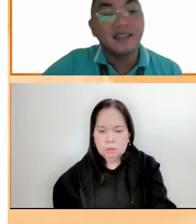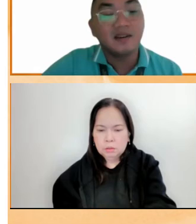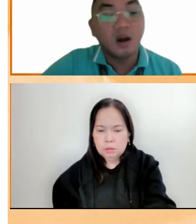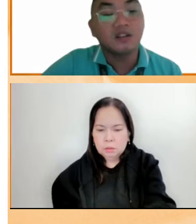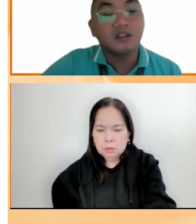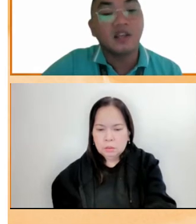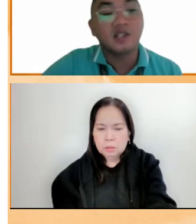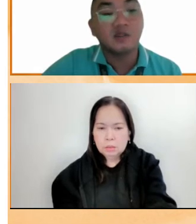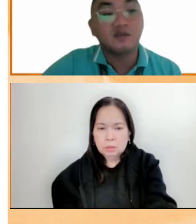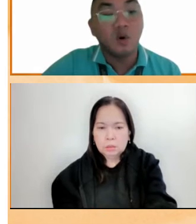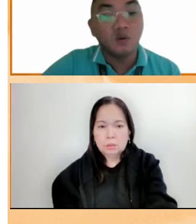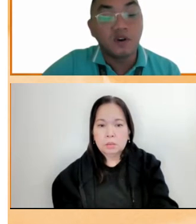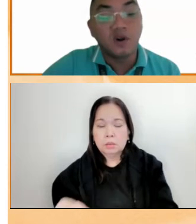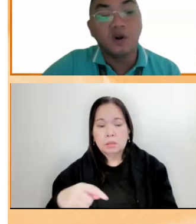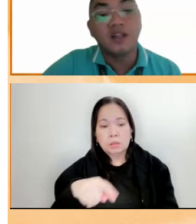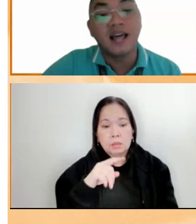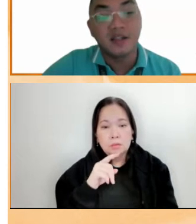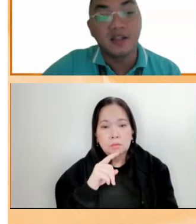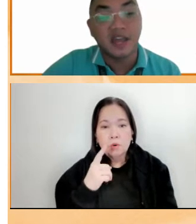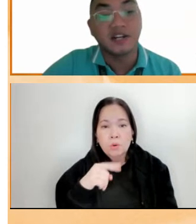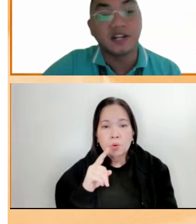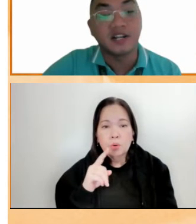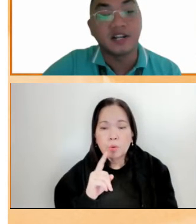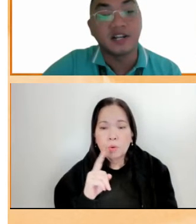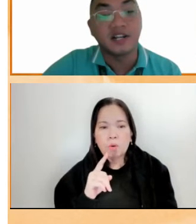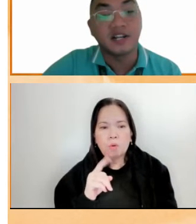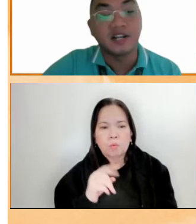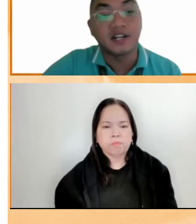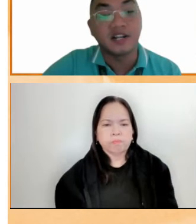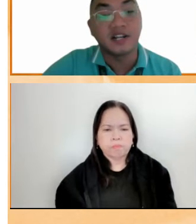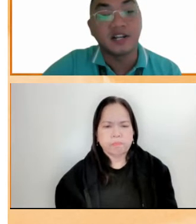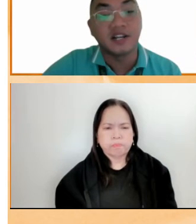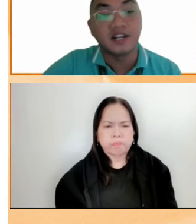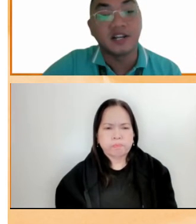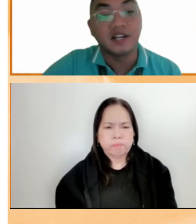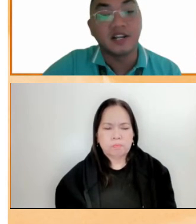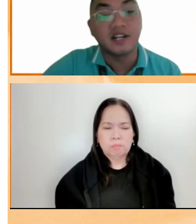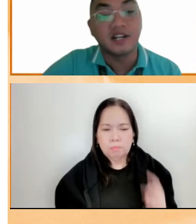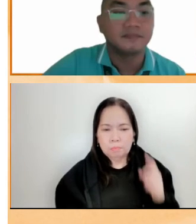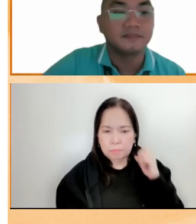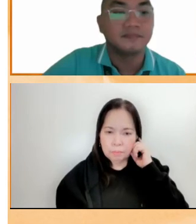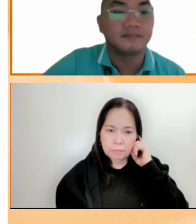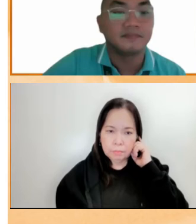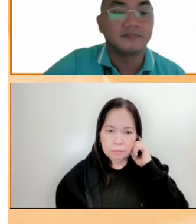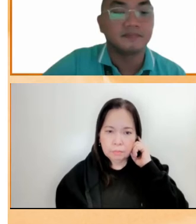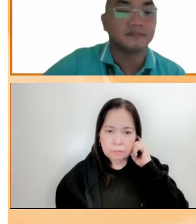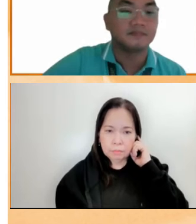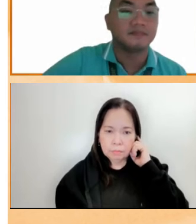in the context of overall healthcare delivery and social development.